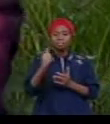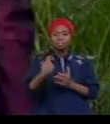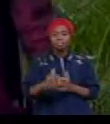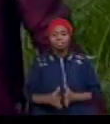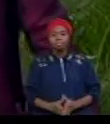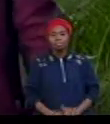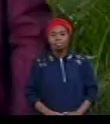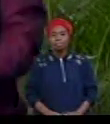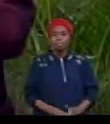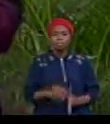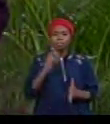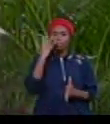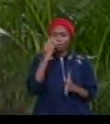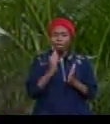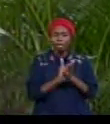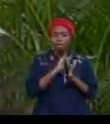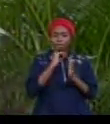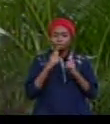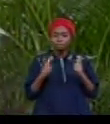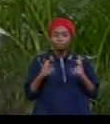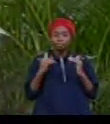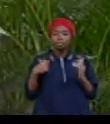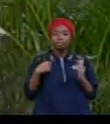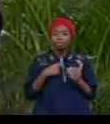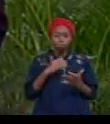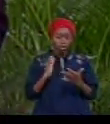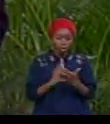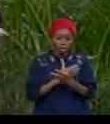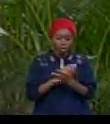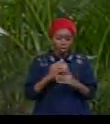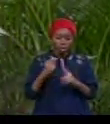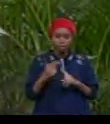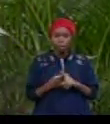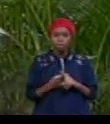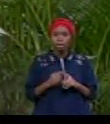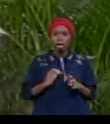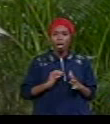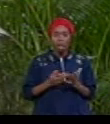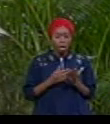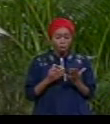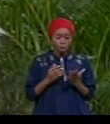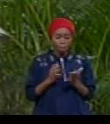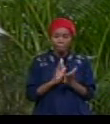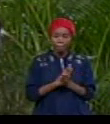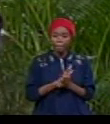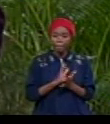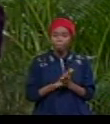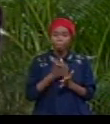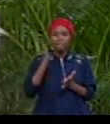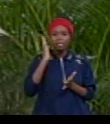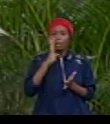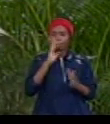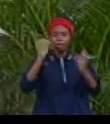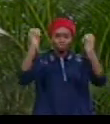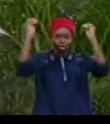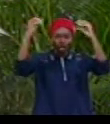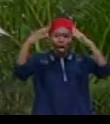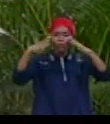Beautiful, that is great. Now we are singing from our program sheet, There Shall Be Showers of